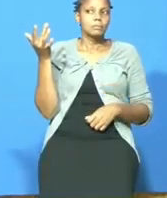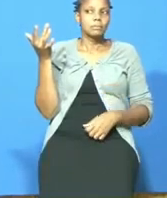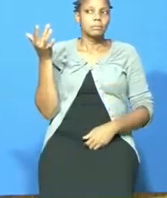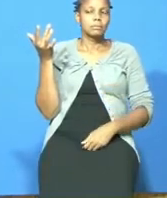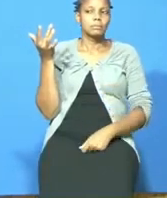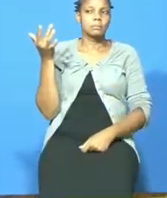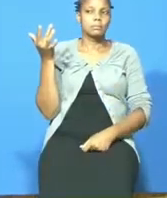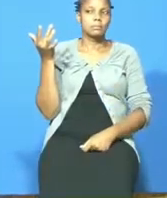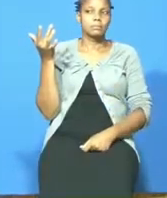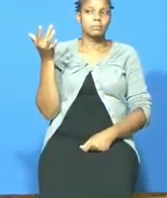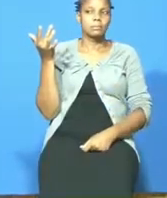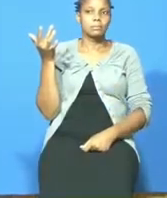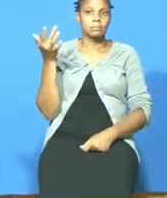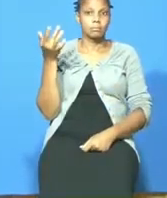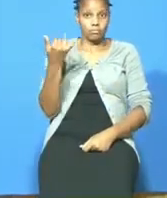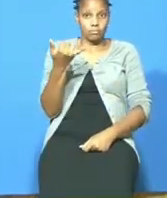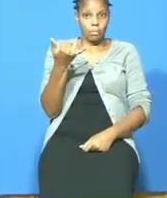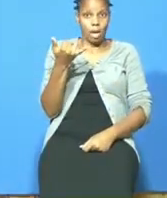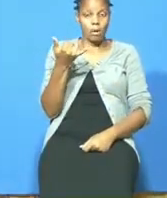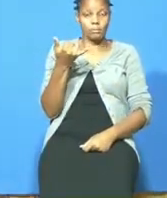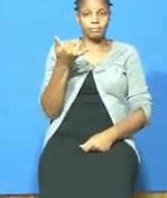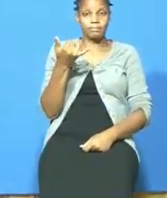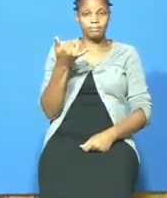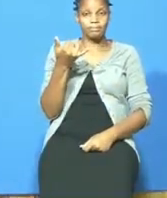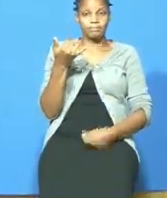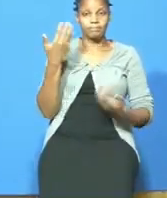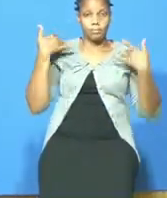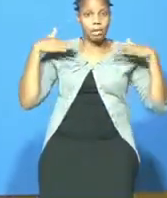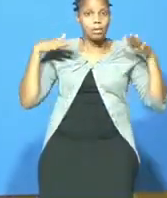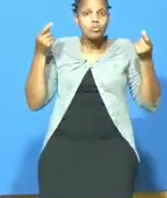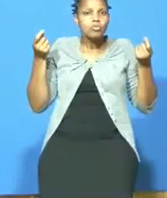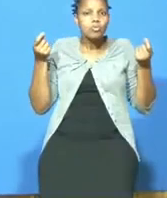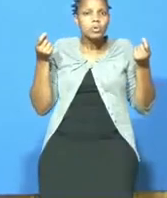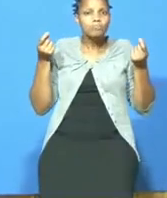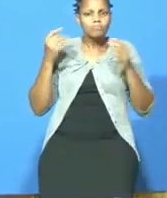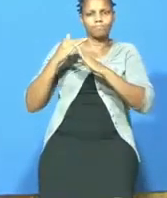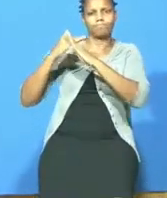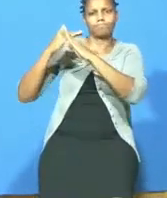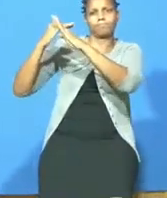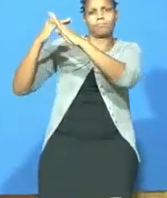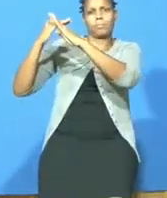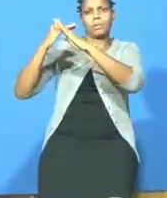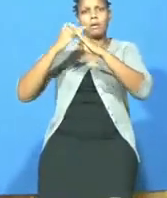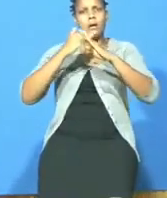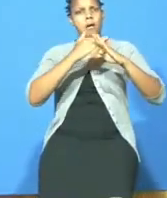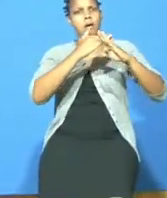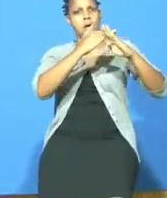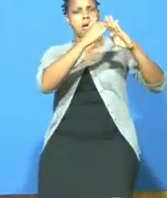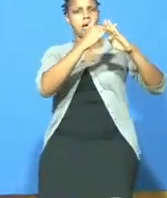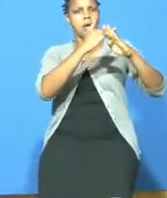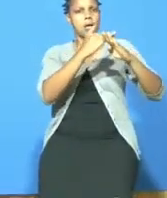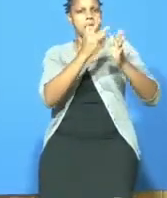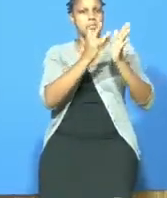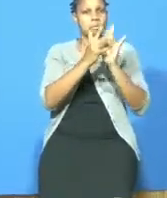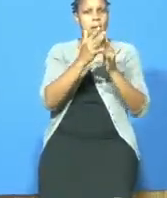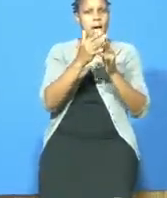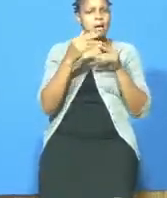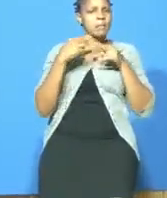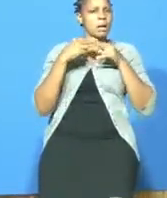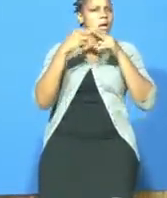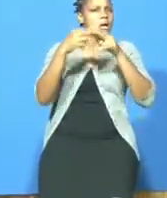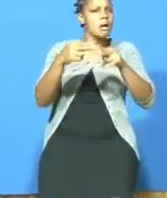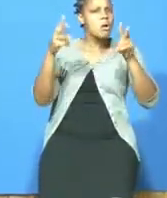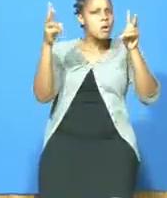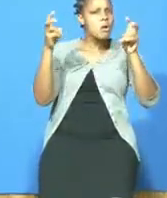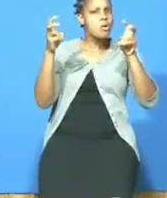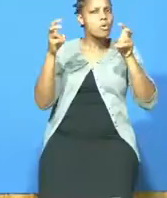And these angels are holding back, the Bible says, the winds